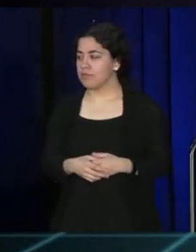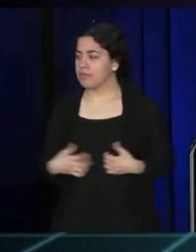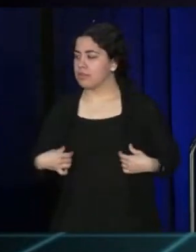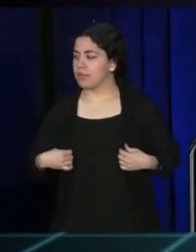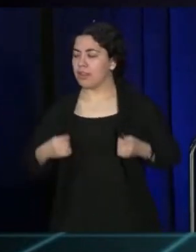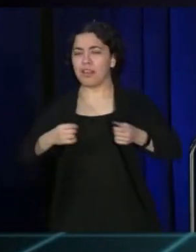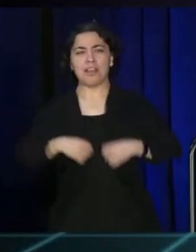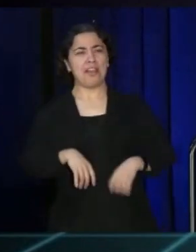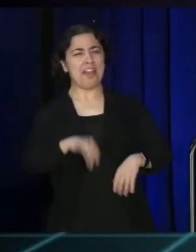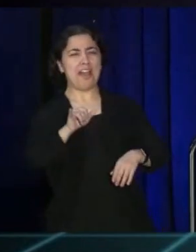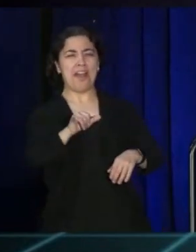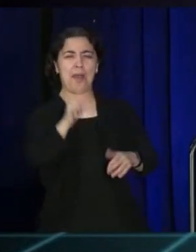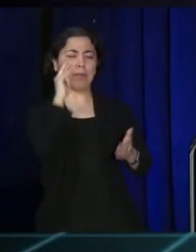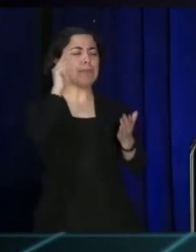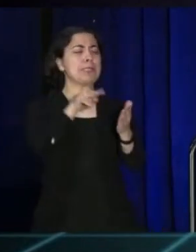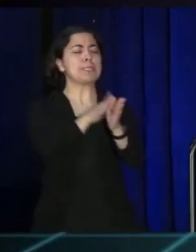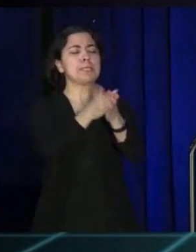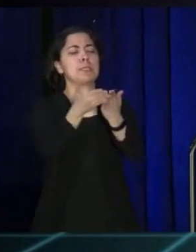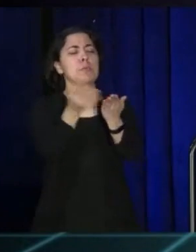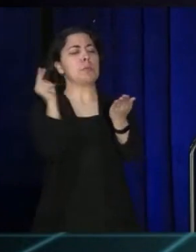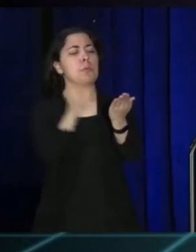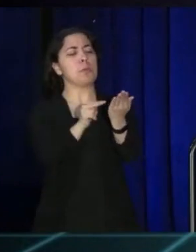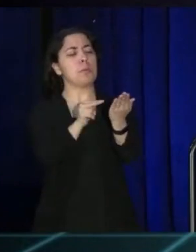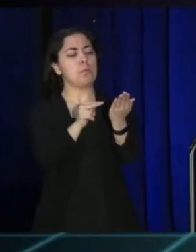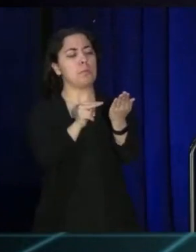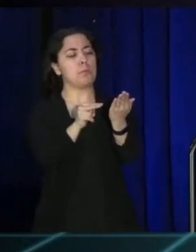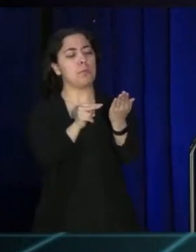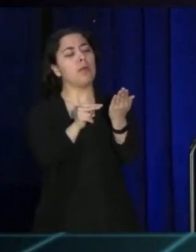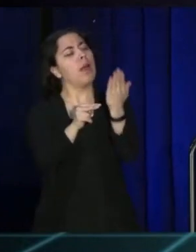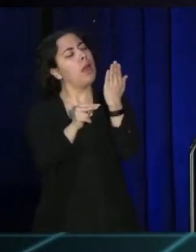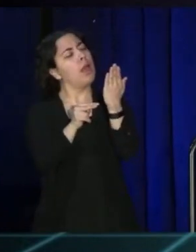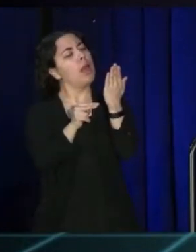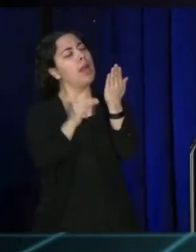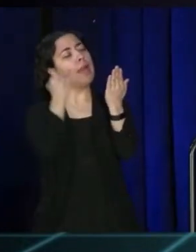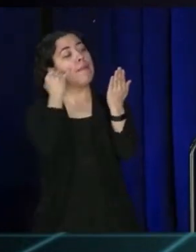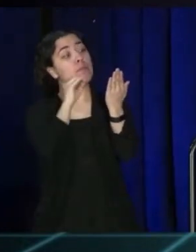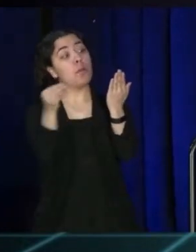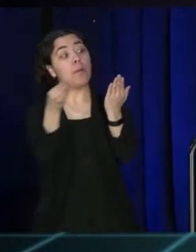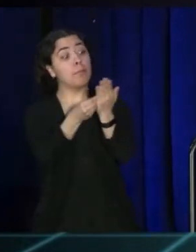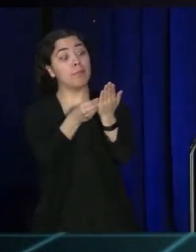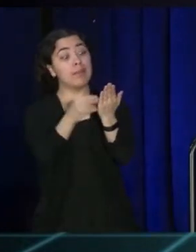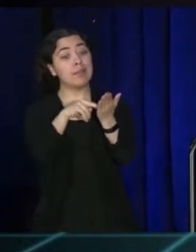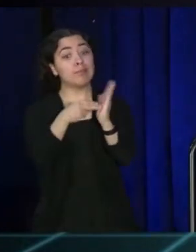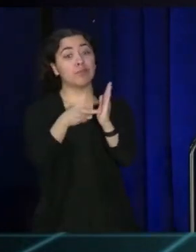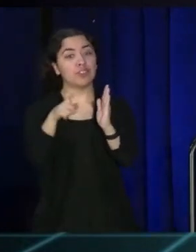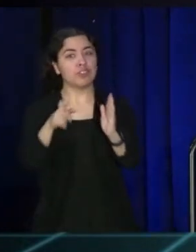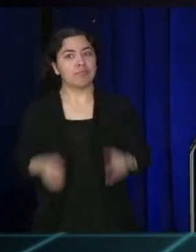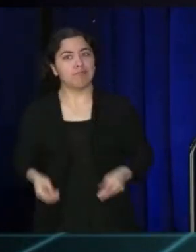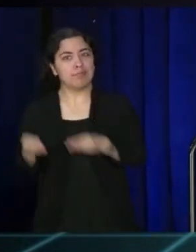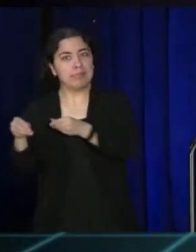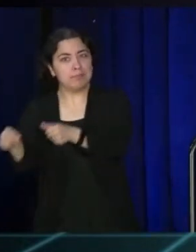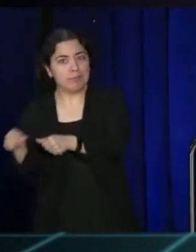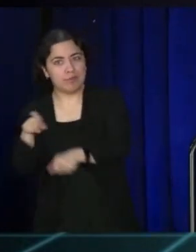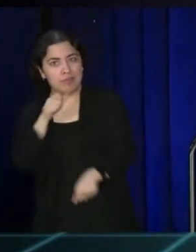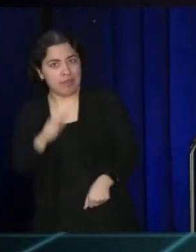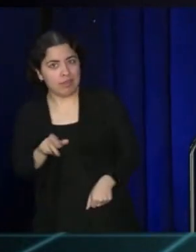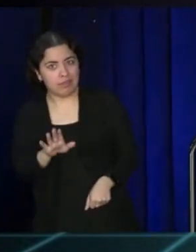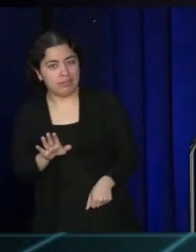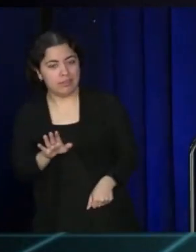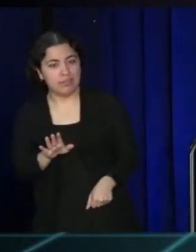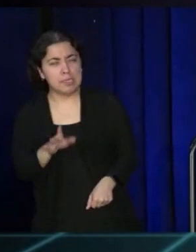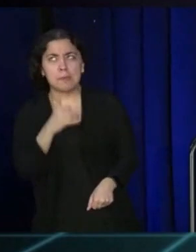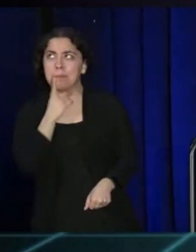Oh, let me see that. If you don't have any money, you should not buy anything.